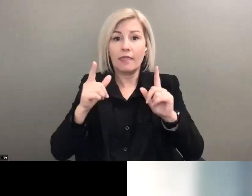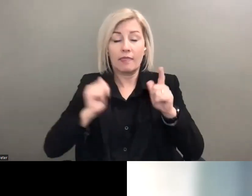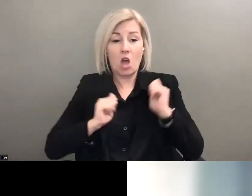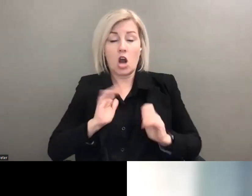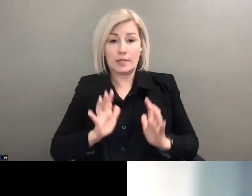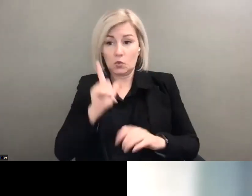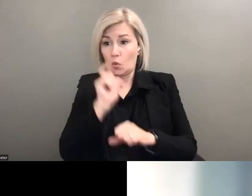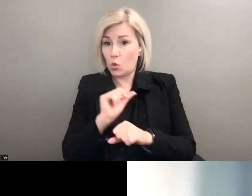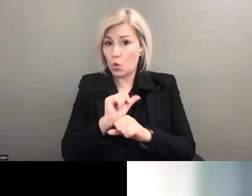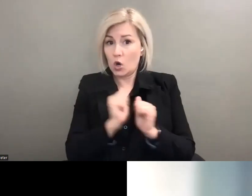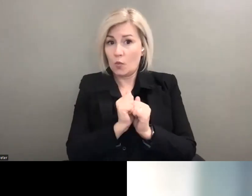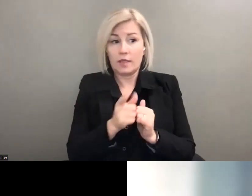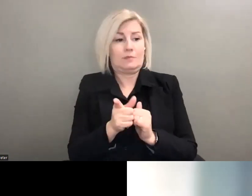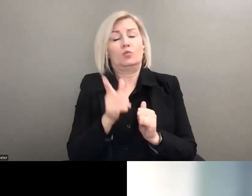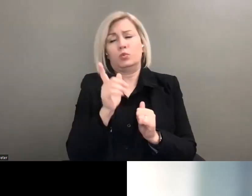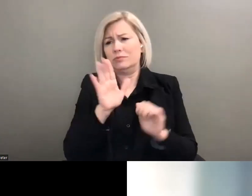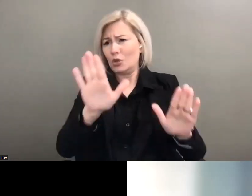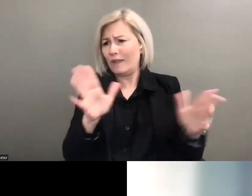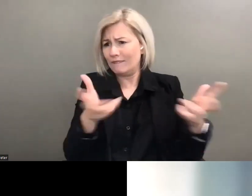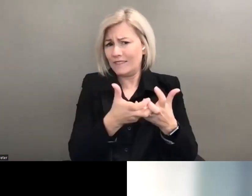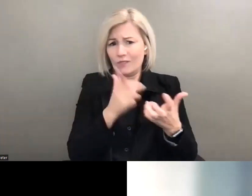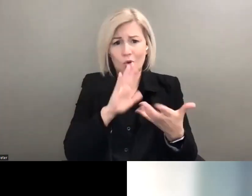with is just a great fit for their community.